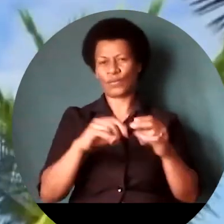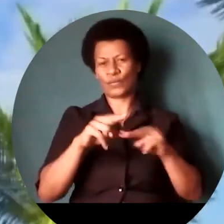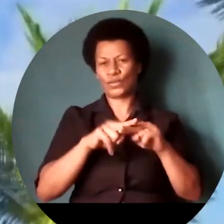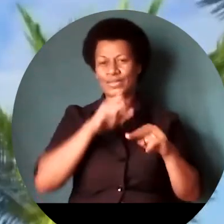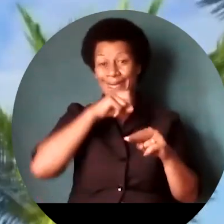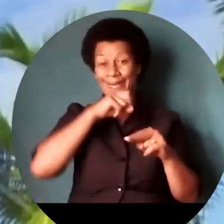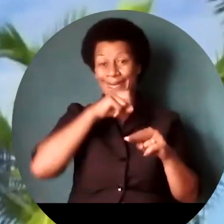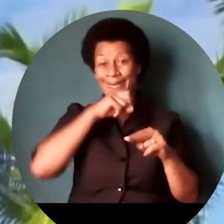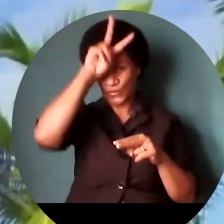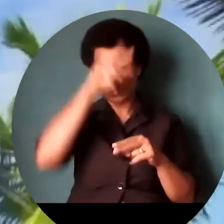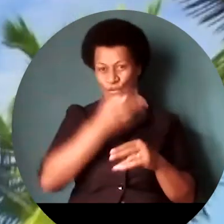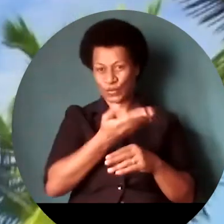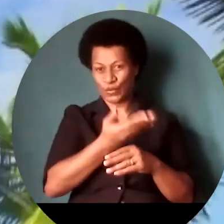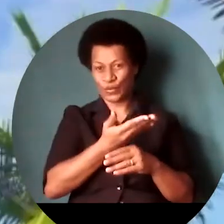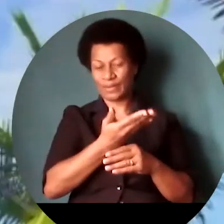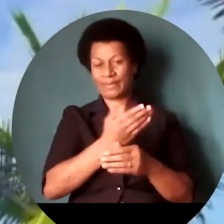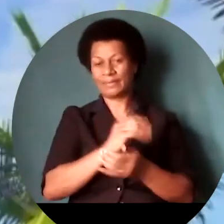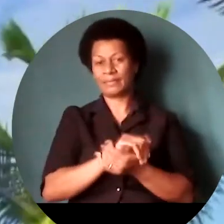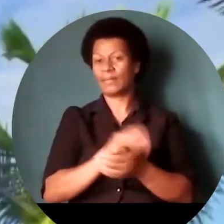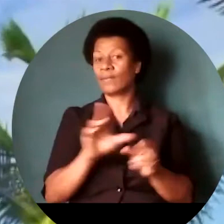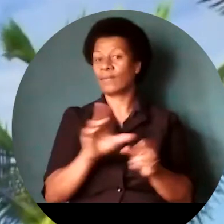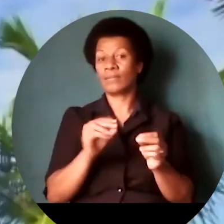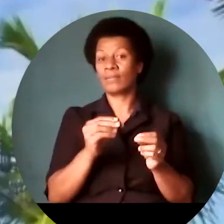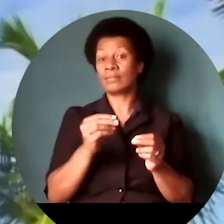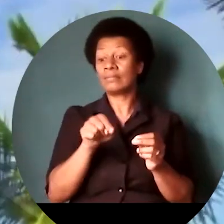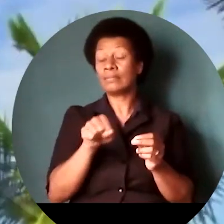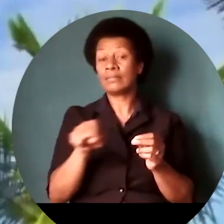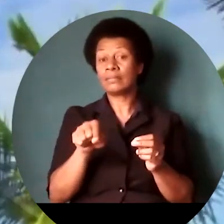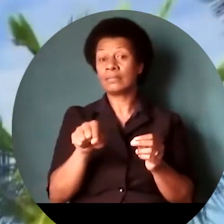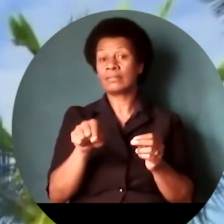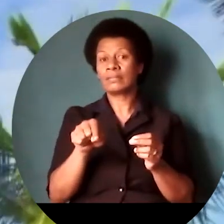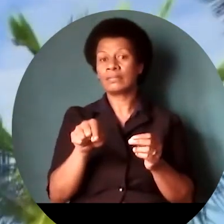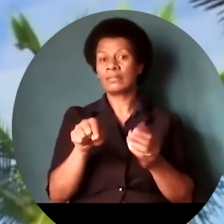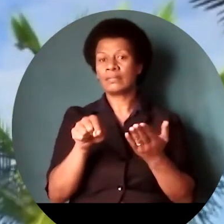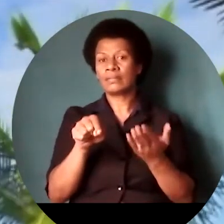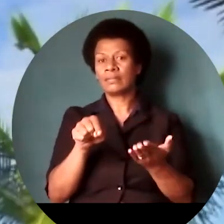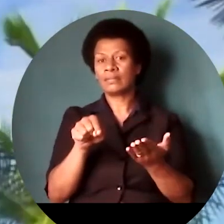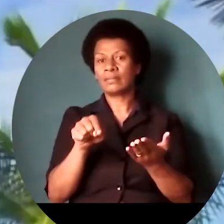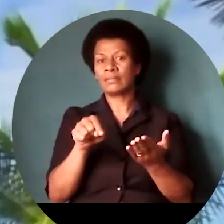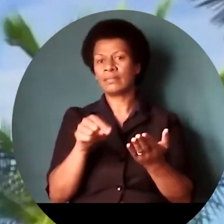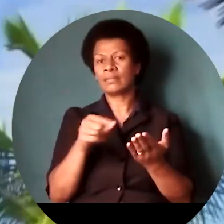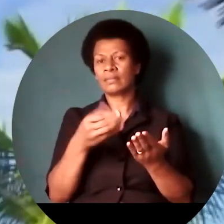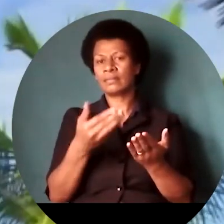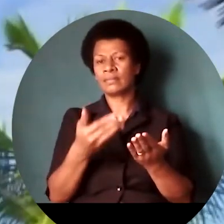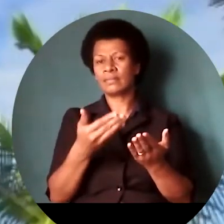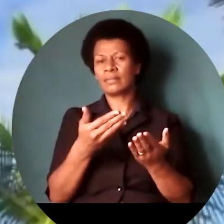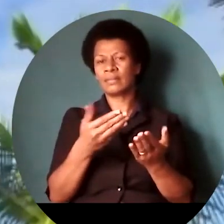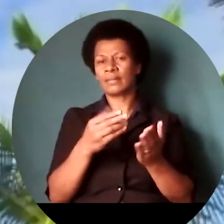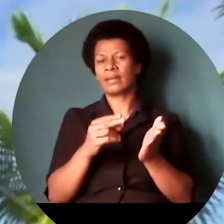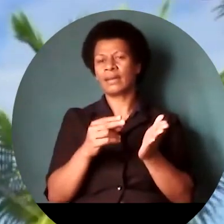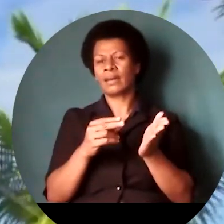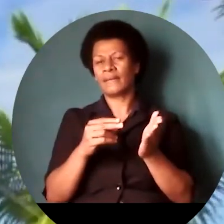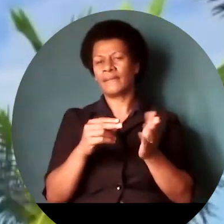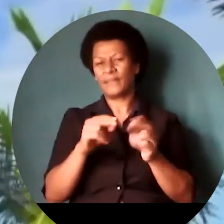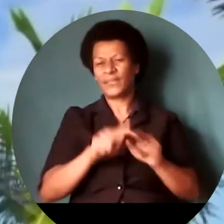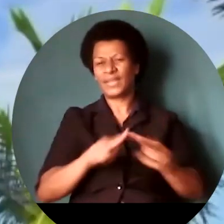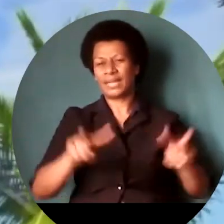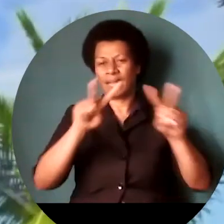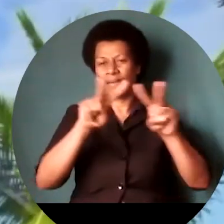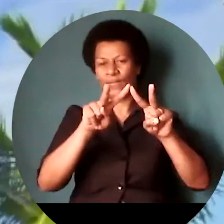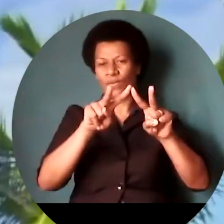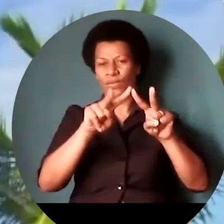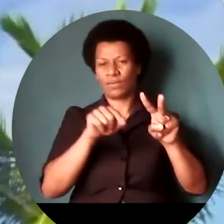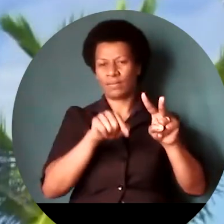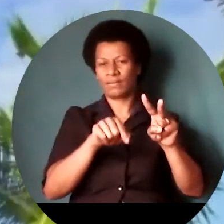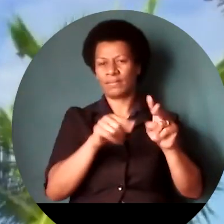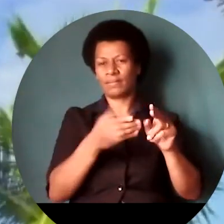island of Kandavu, to the south of Fiji, and also have maternal links to the province of